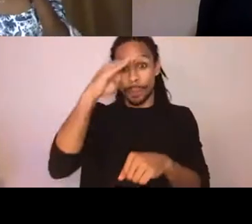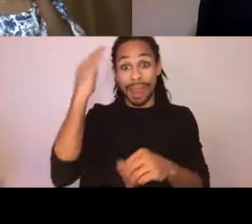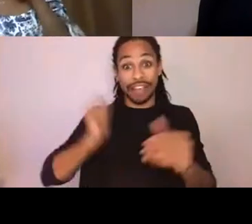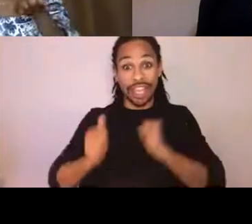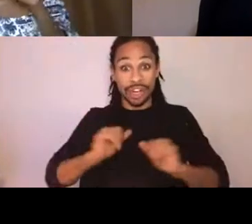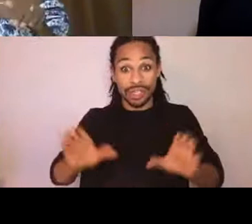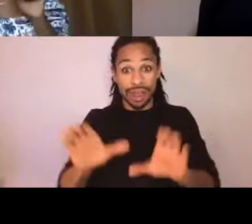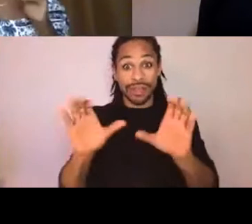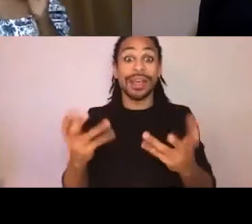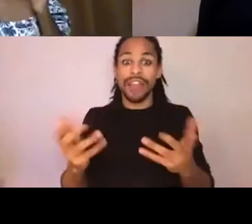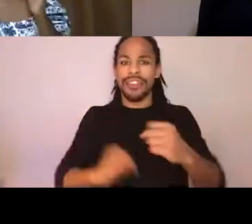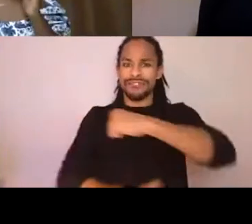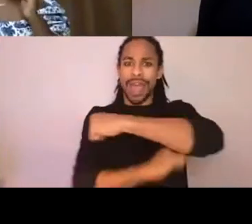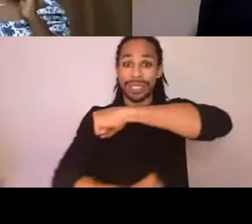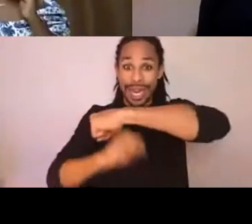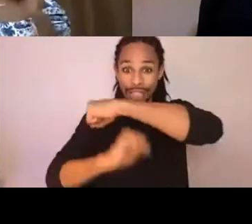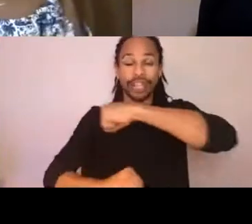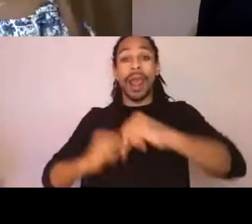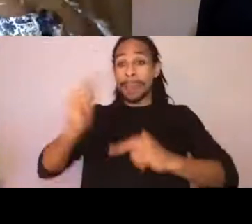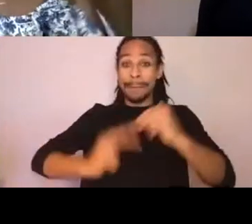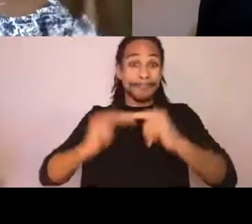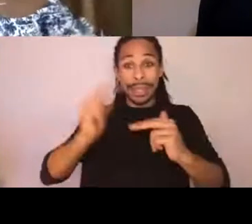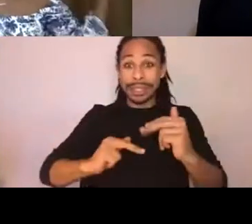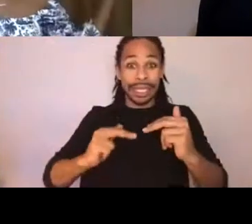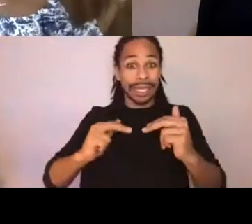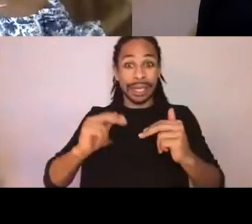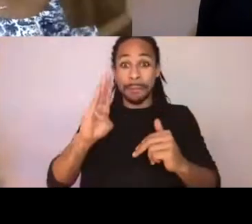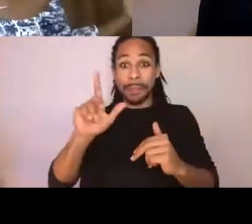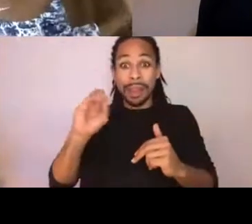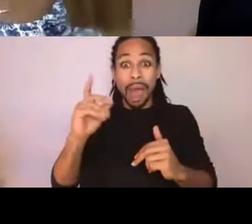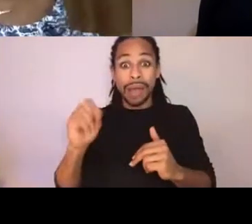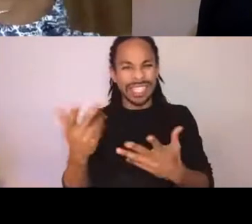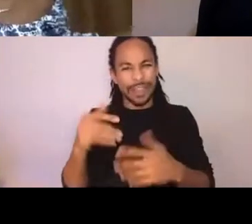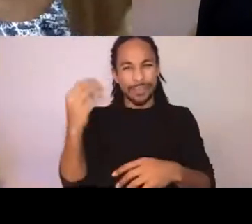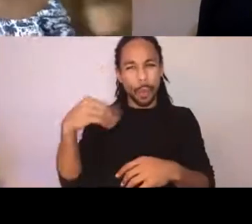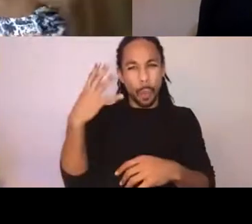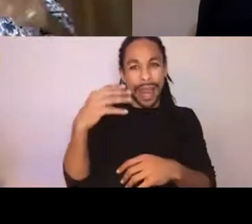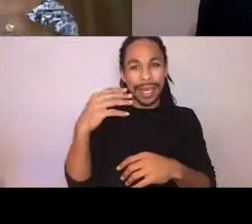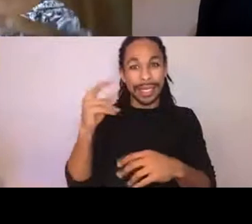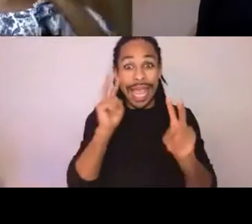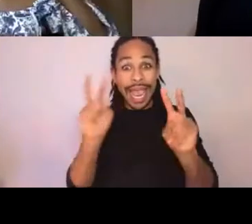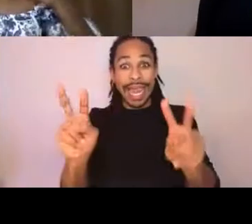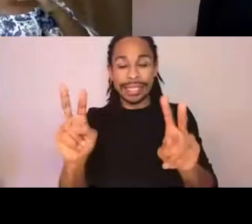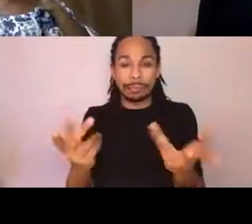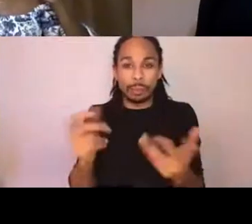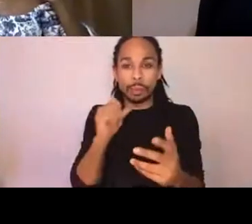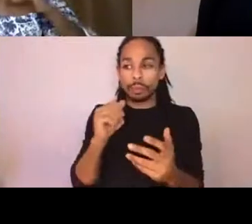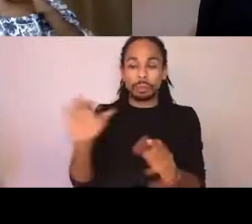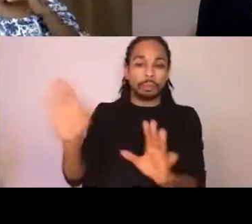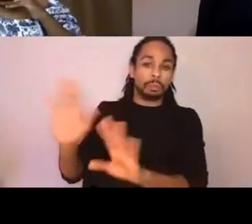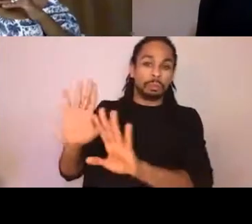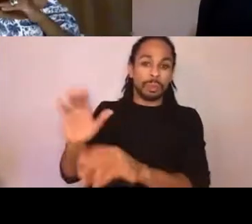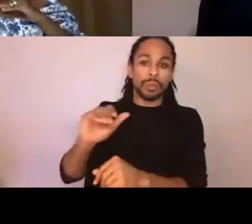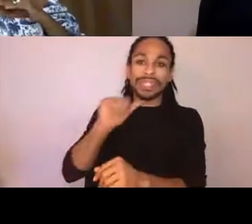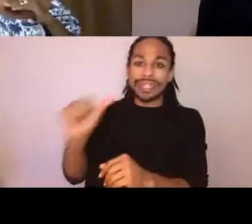the foundation, the building blocks is that the white gaze doesn't exist. And that is